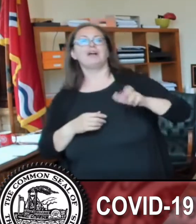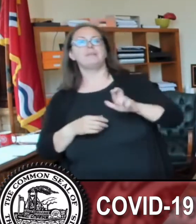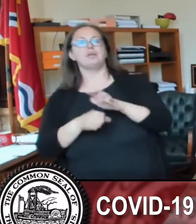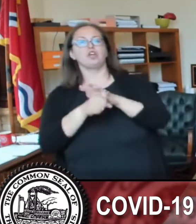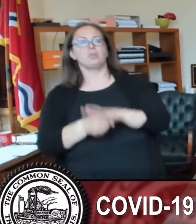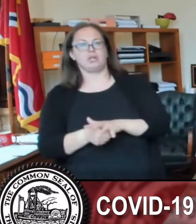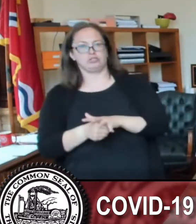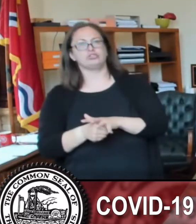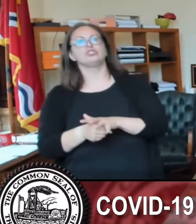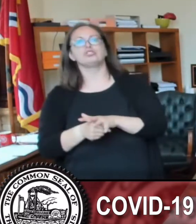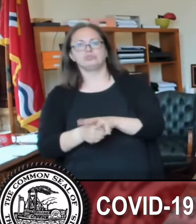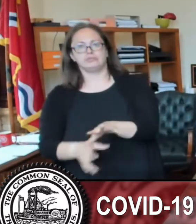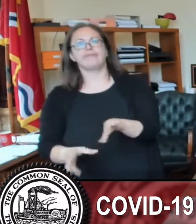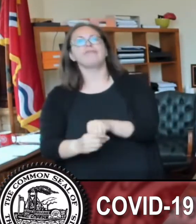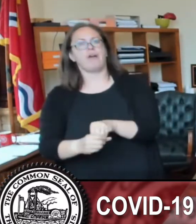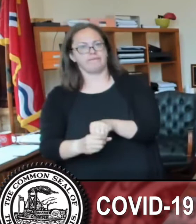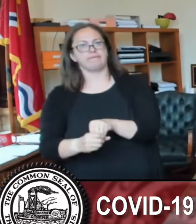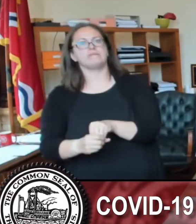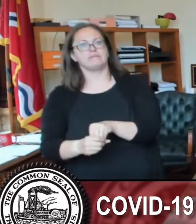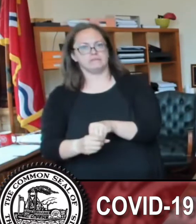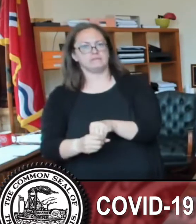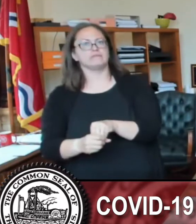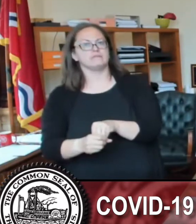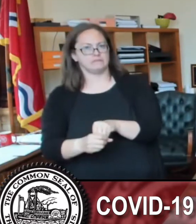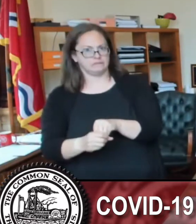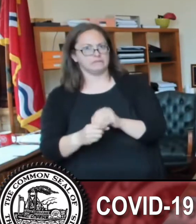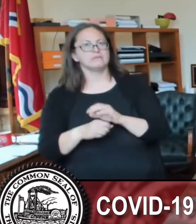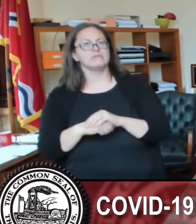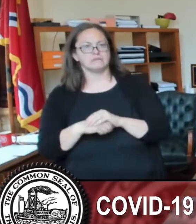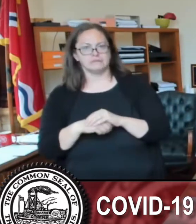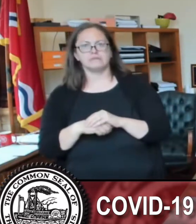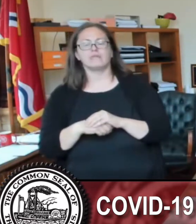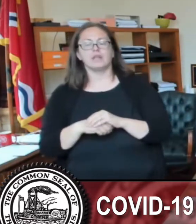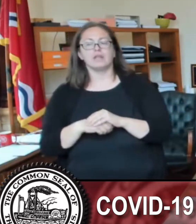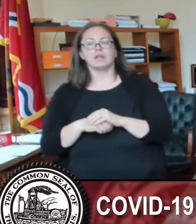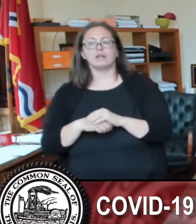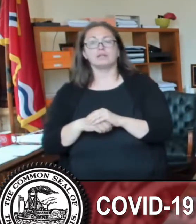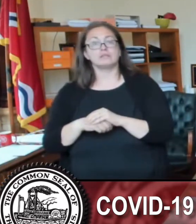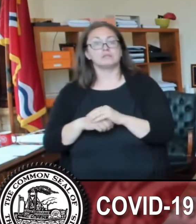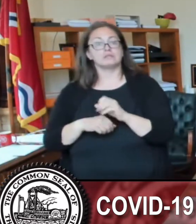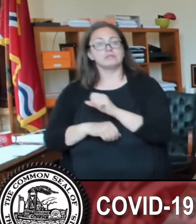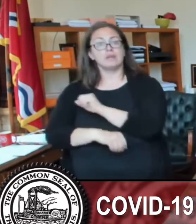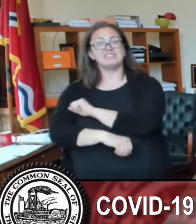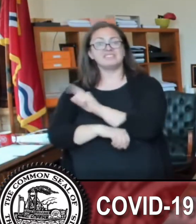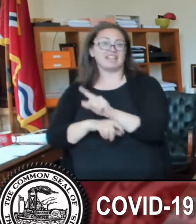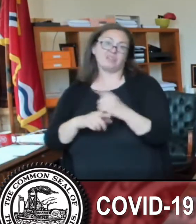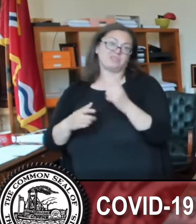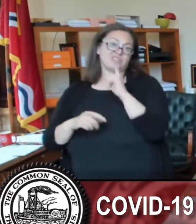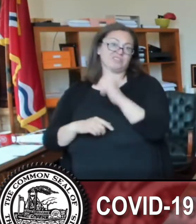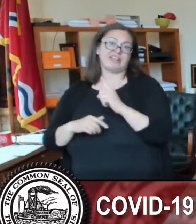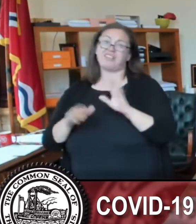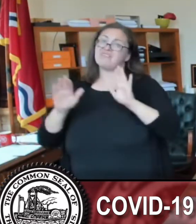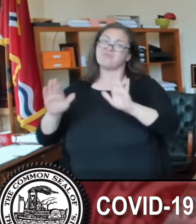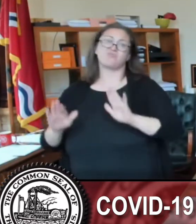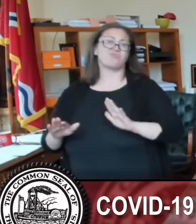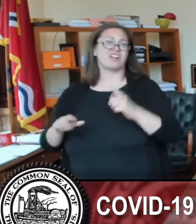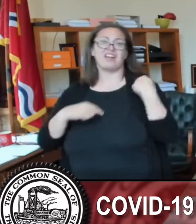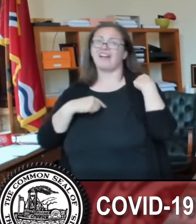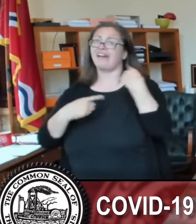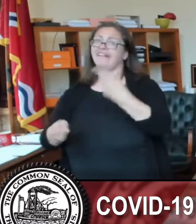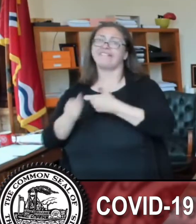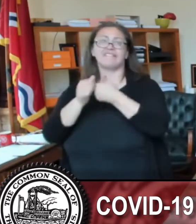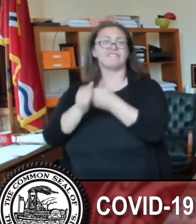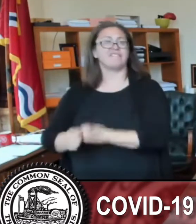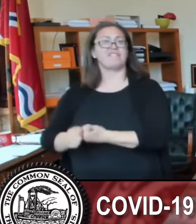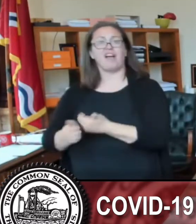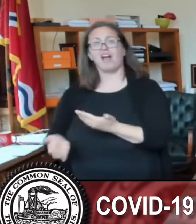bear on this. And St. Louis's have been great all along in terms of following these